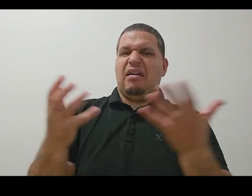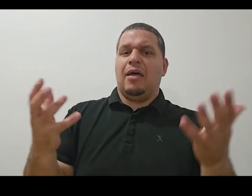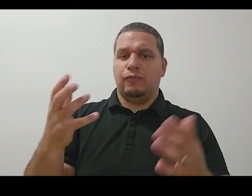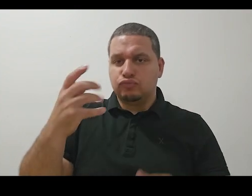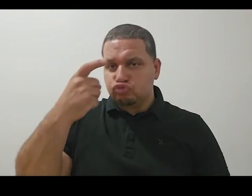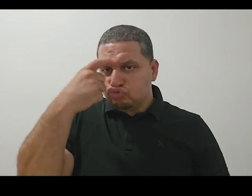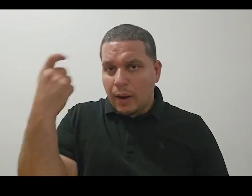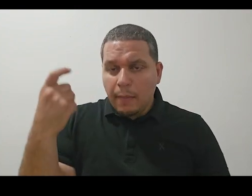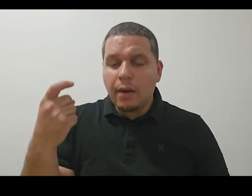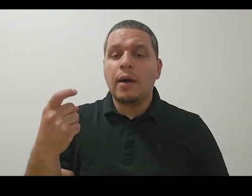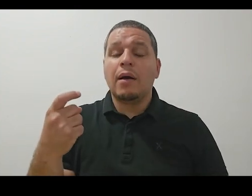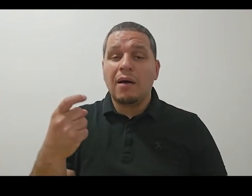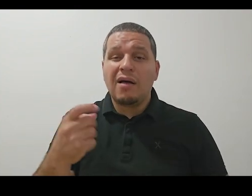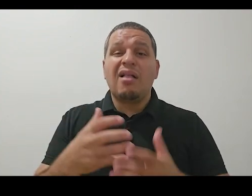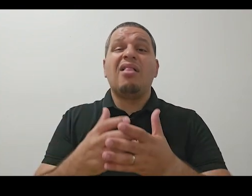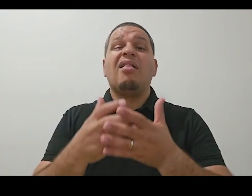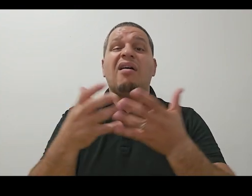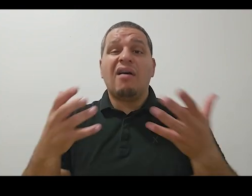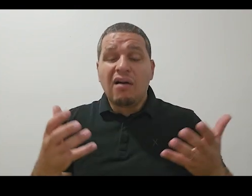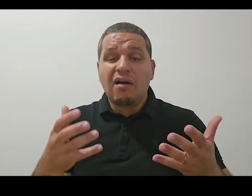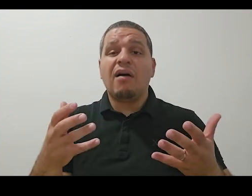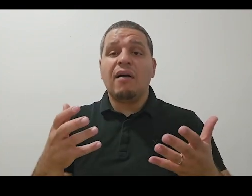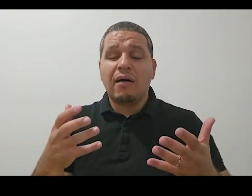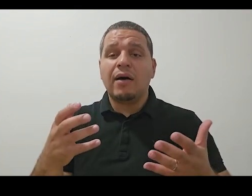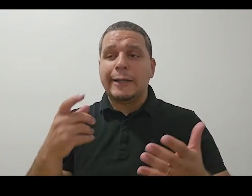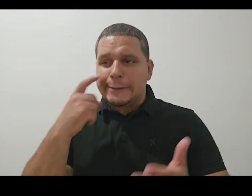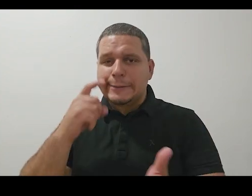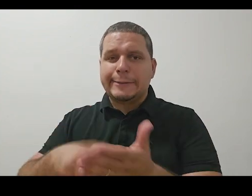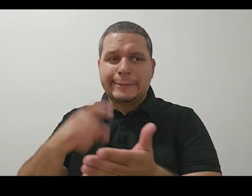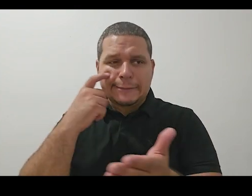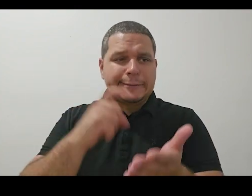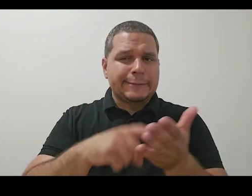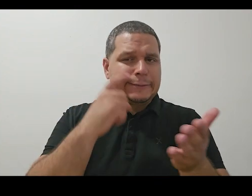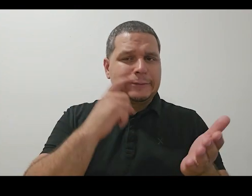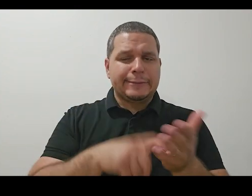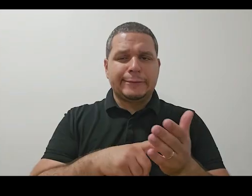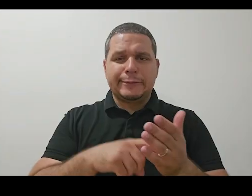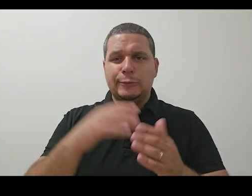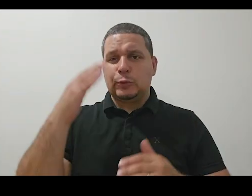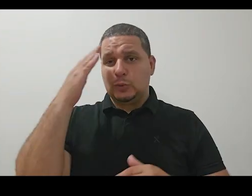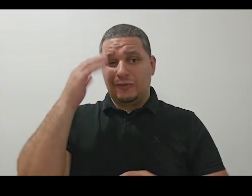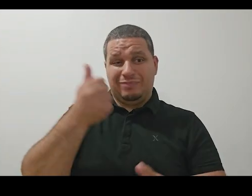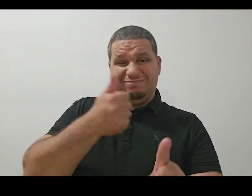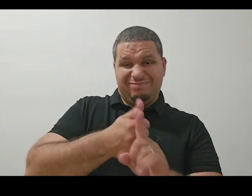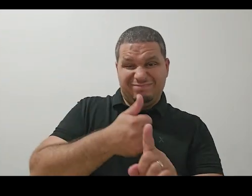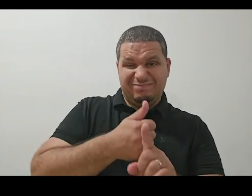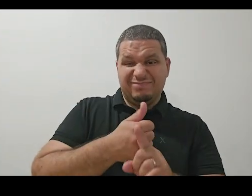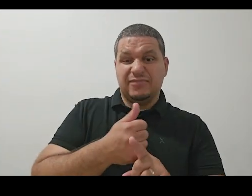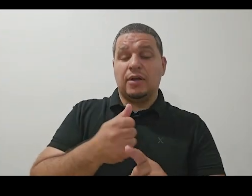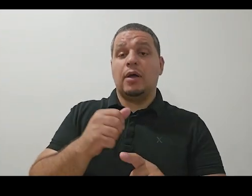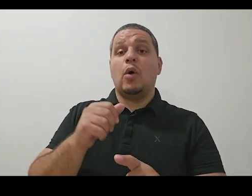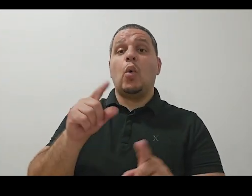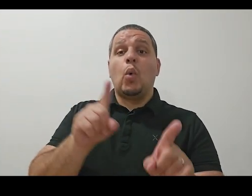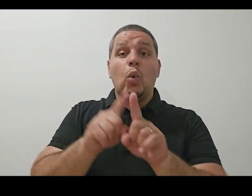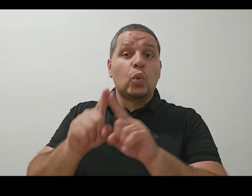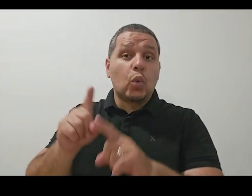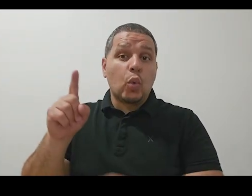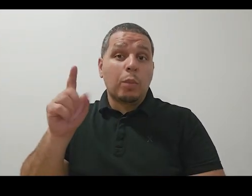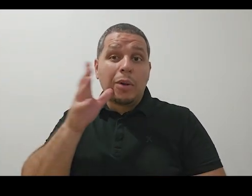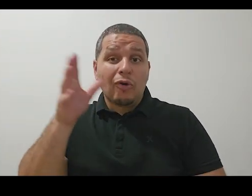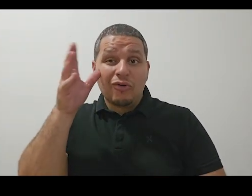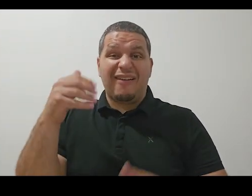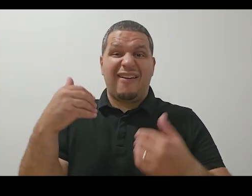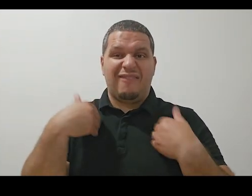and a lot of just unawareness from the kid themselves and from the parents in mental health.